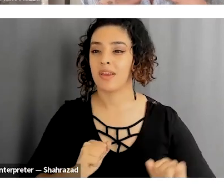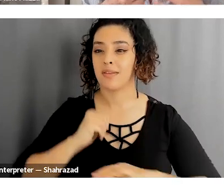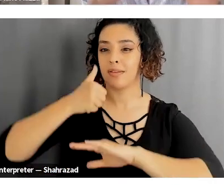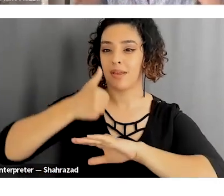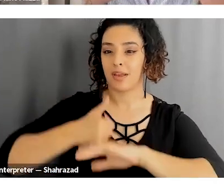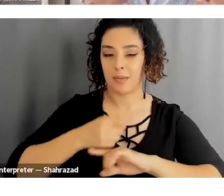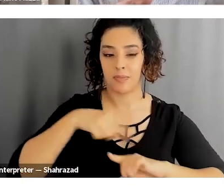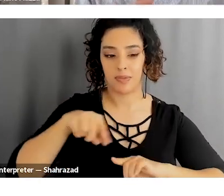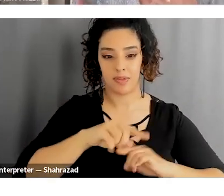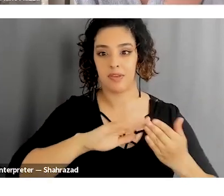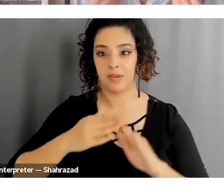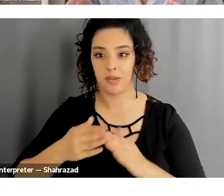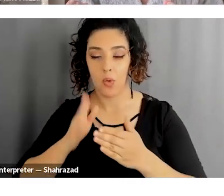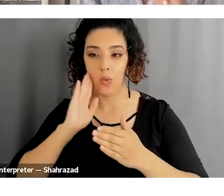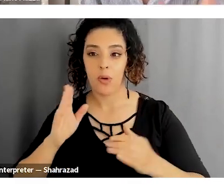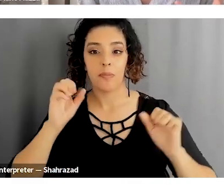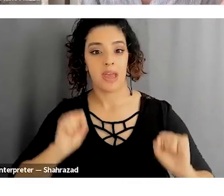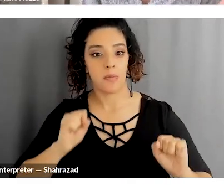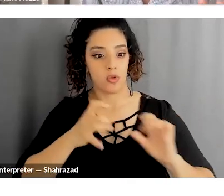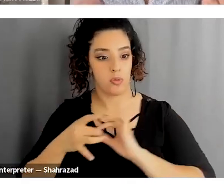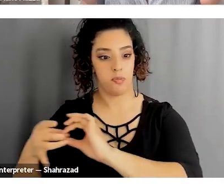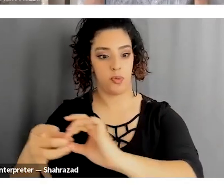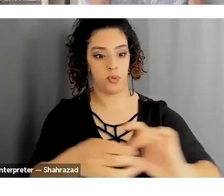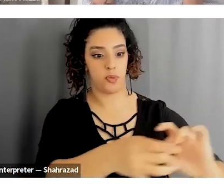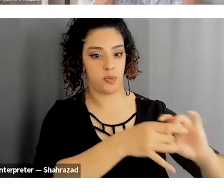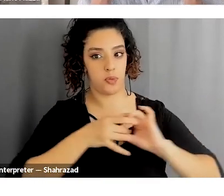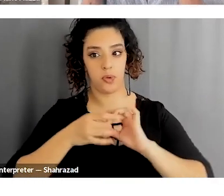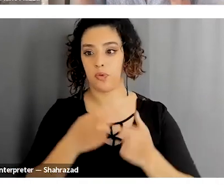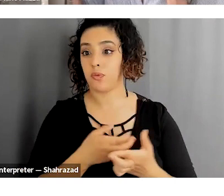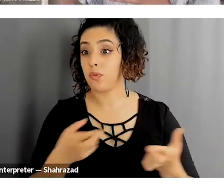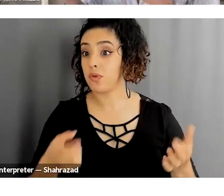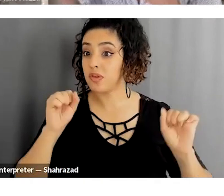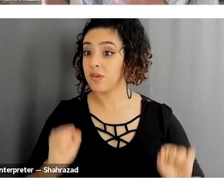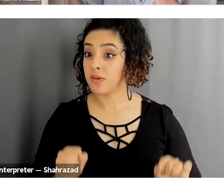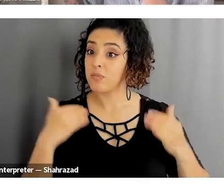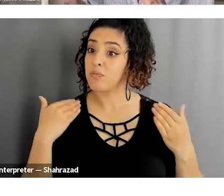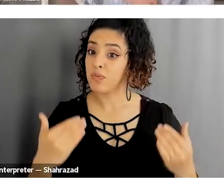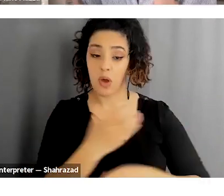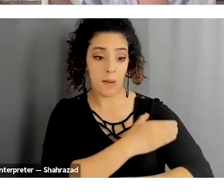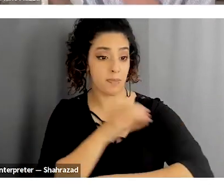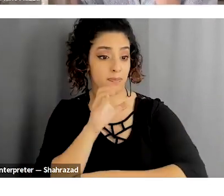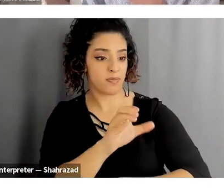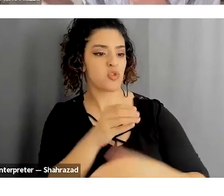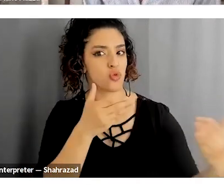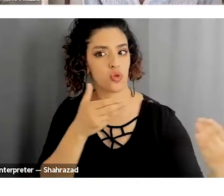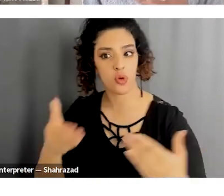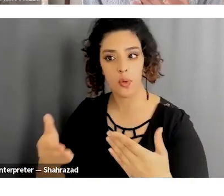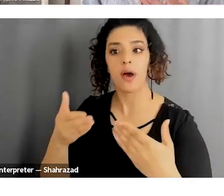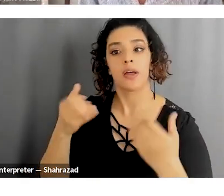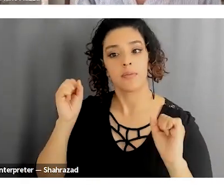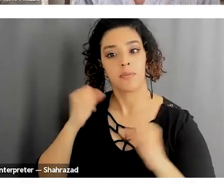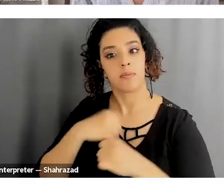interconnected, not interchangeable. Well, they are interchangeable, but interconnected resources to be able to help you empower yourself to make sustainable, holistic, natural